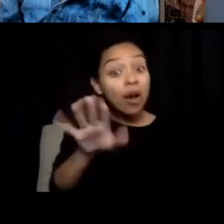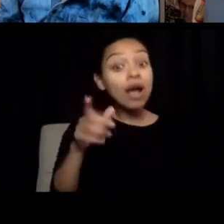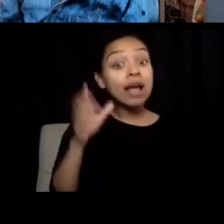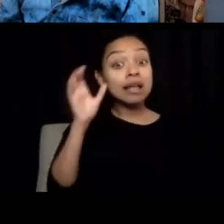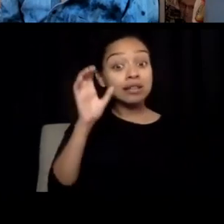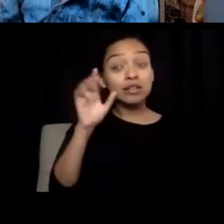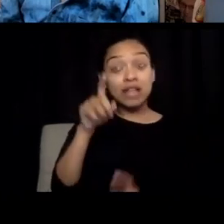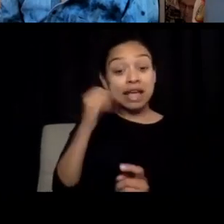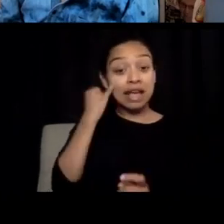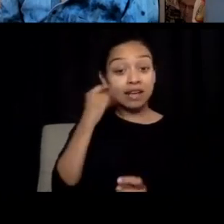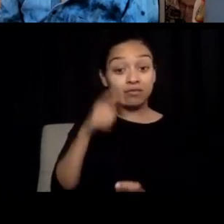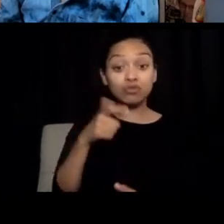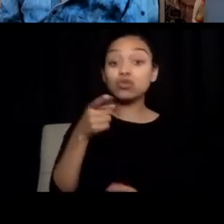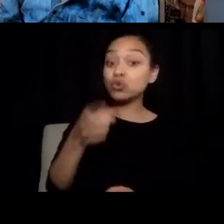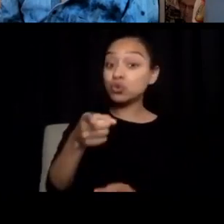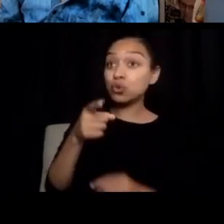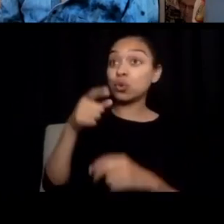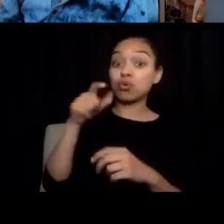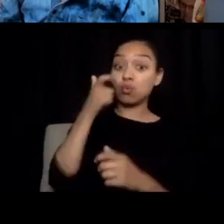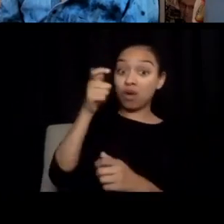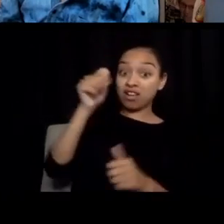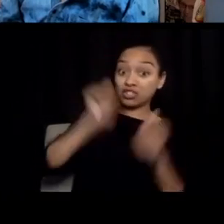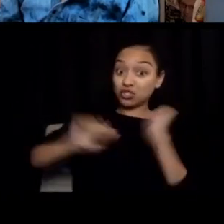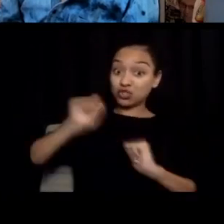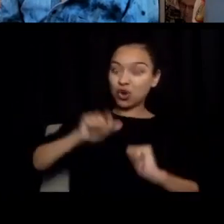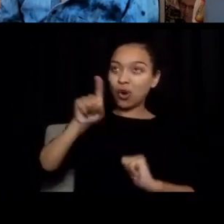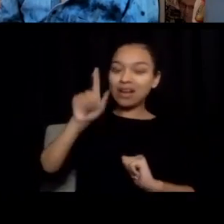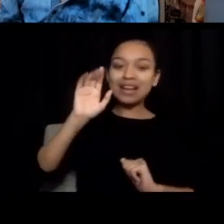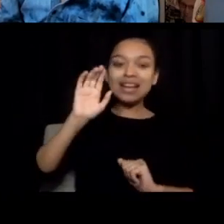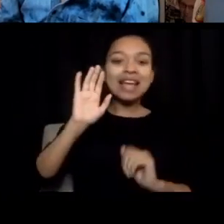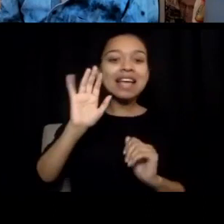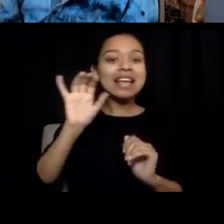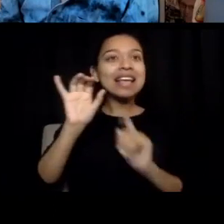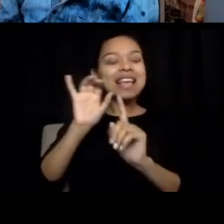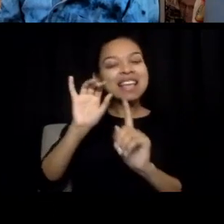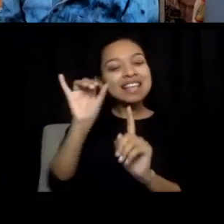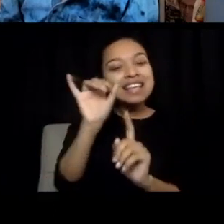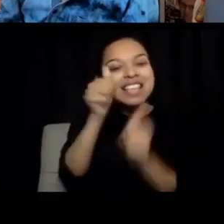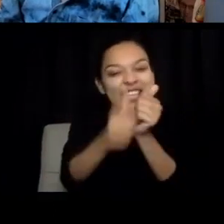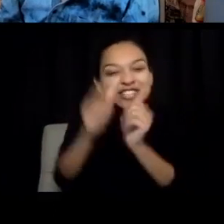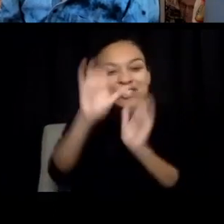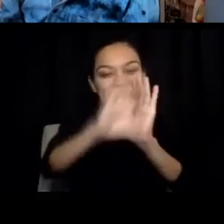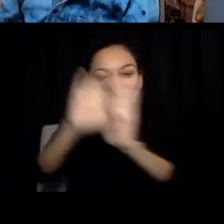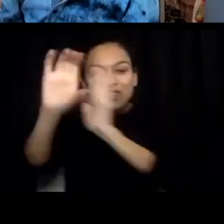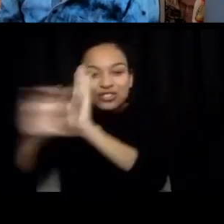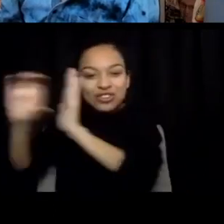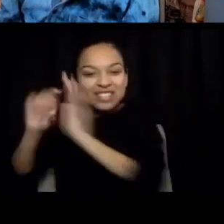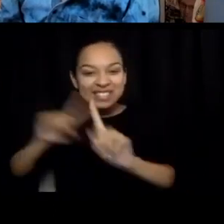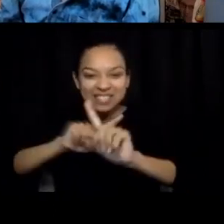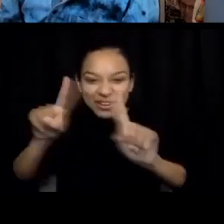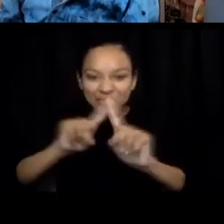just listen in life to people in your family. They all sound, everyone's different, the way they speak, the words that they